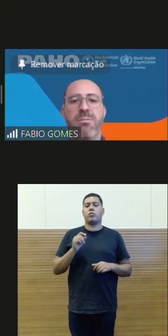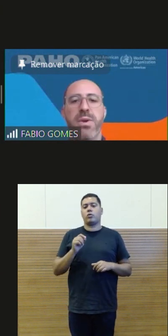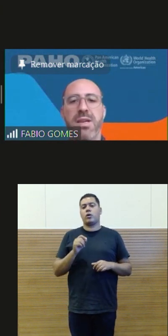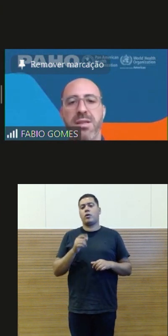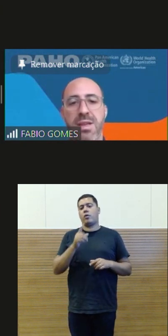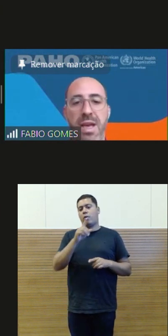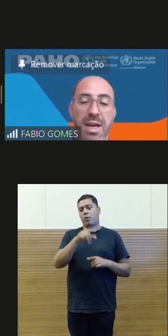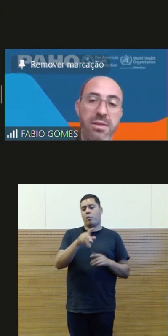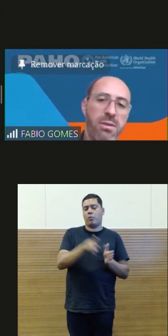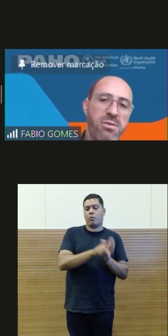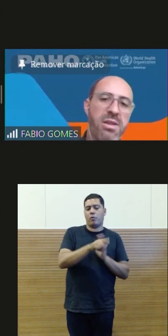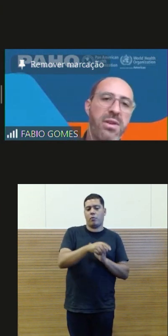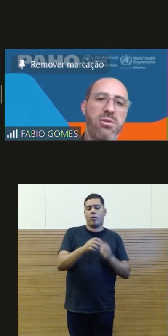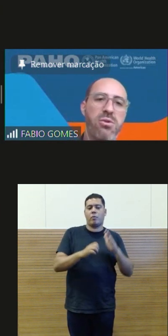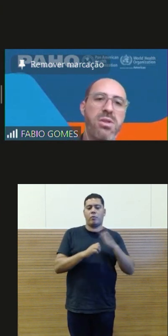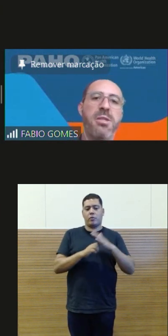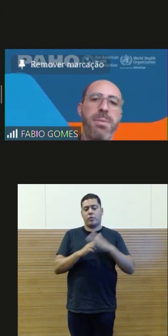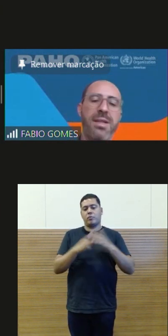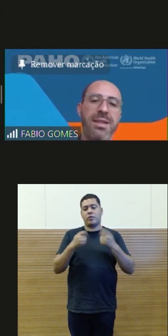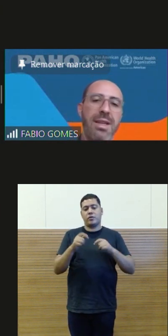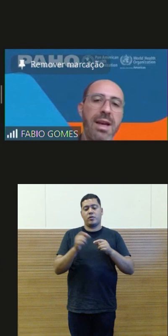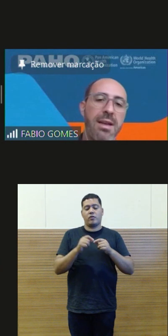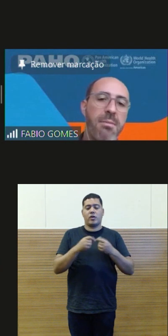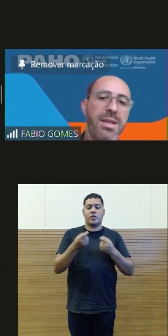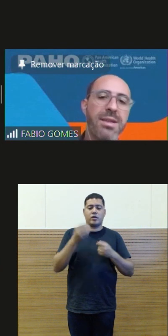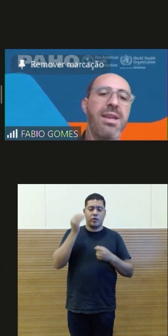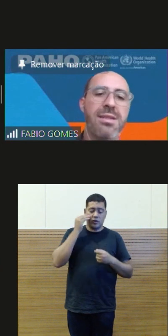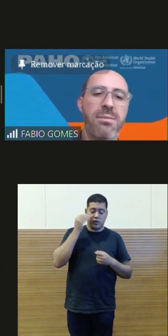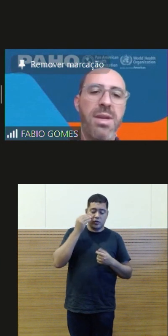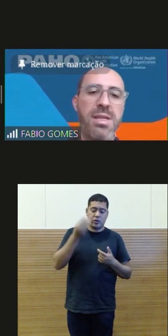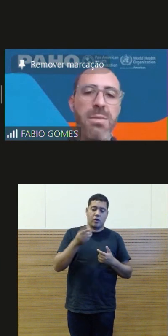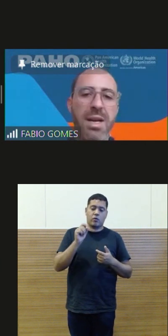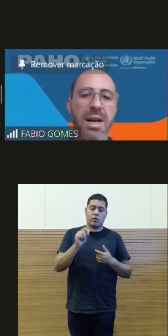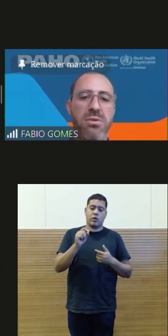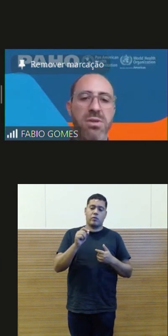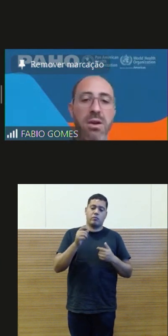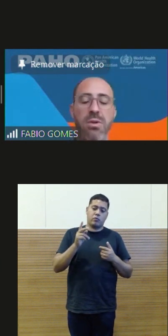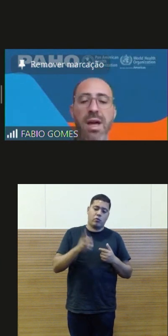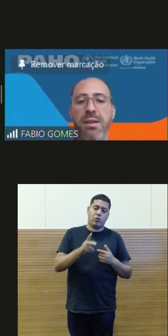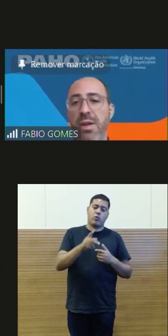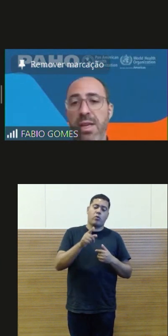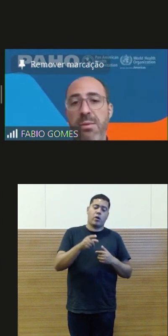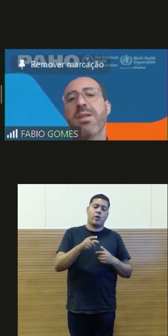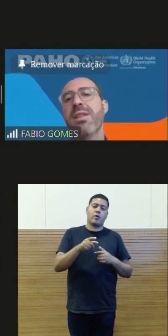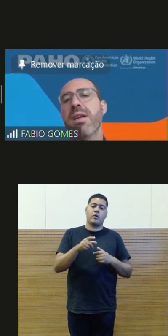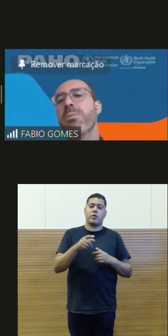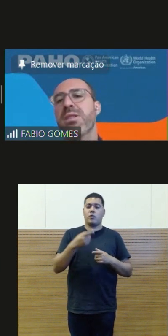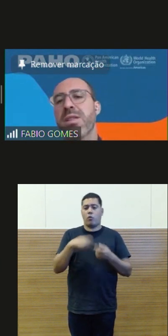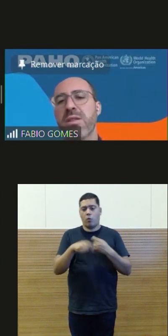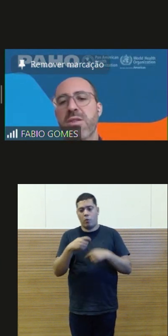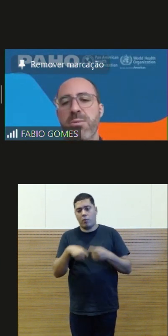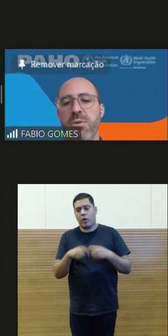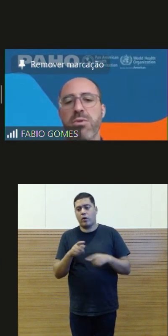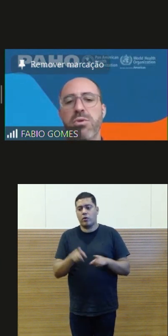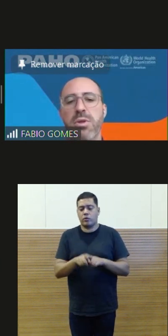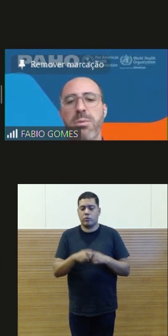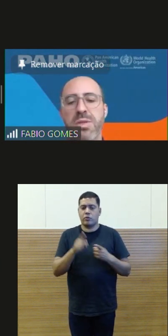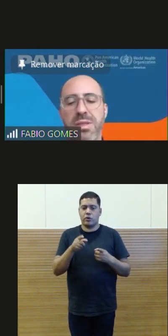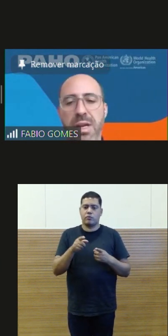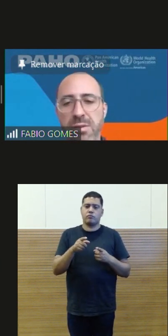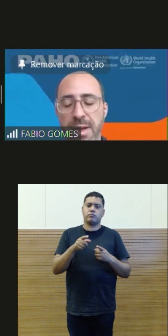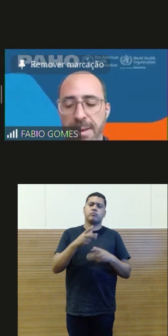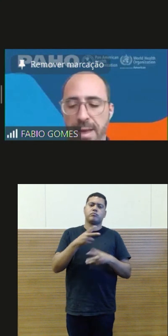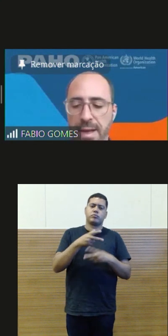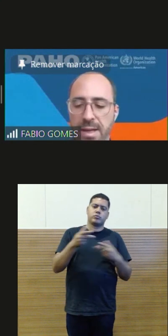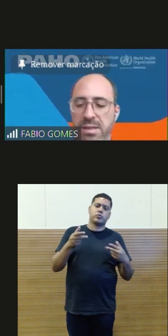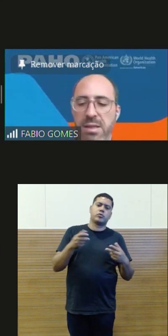decision of the government in towards the companies, they will be done to try and maintain this market unregulated and